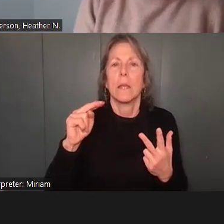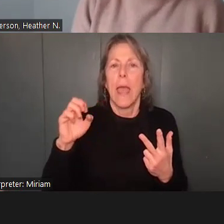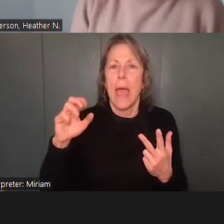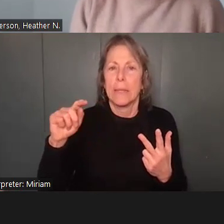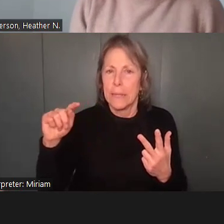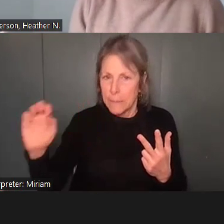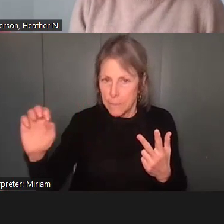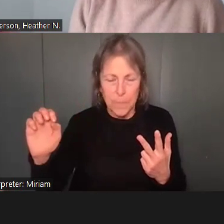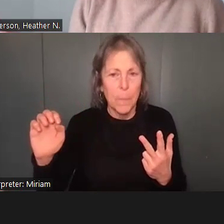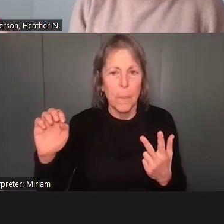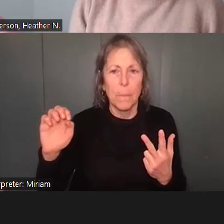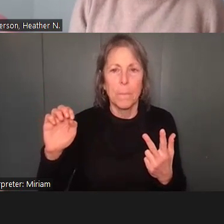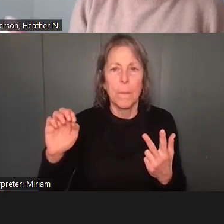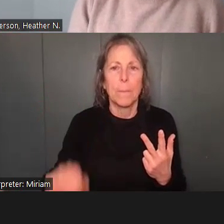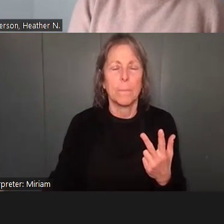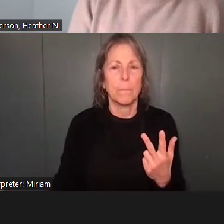Annette.